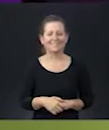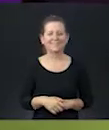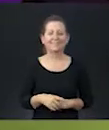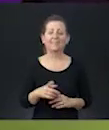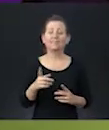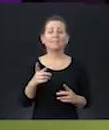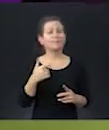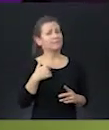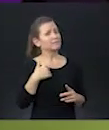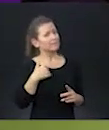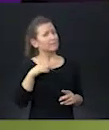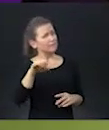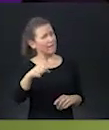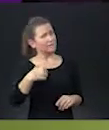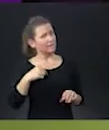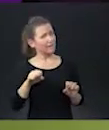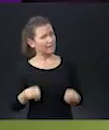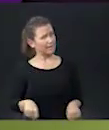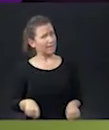Well, yes I can.